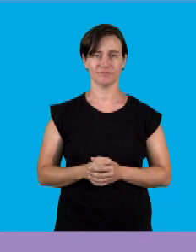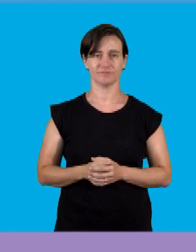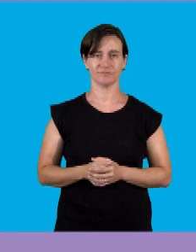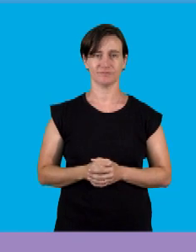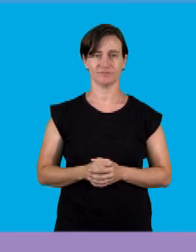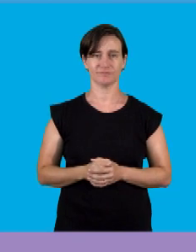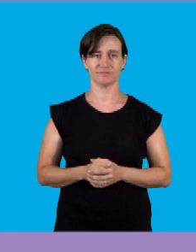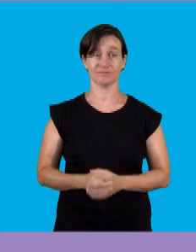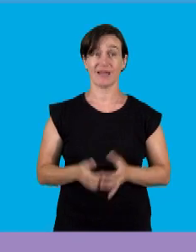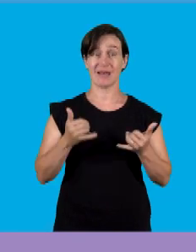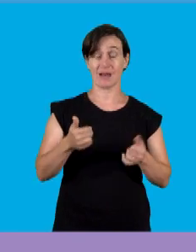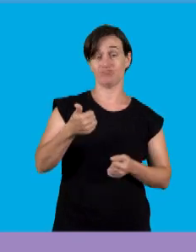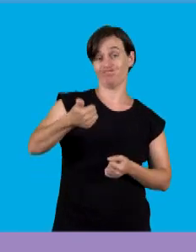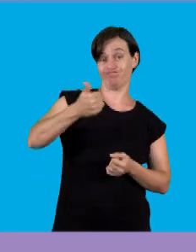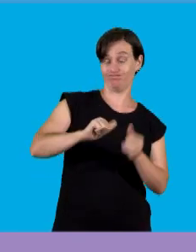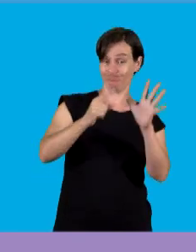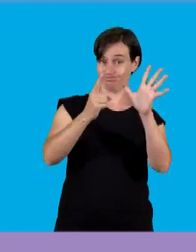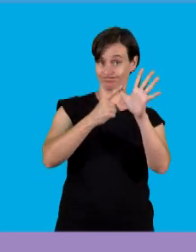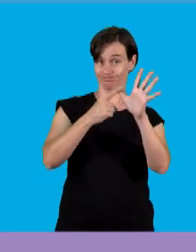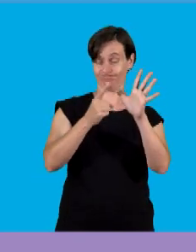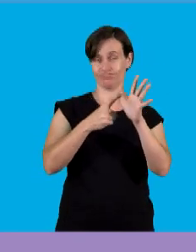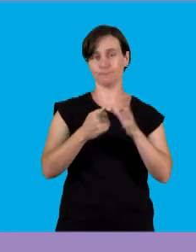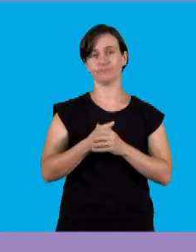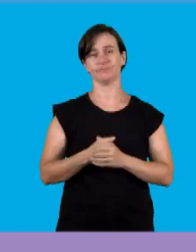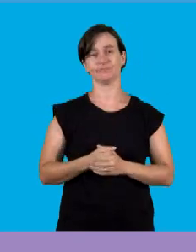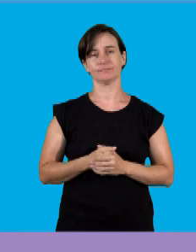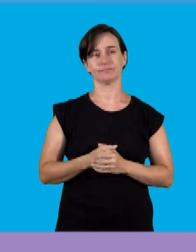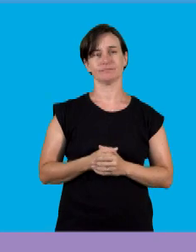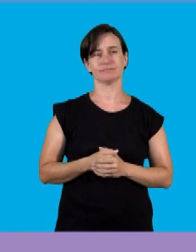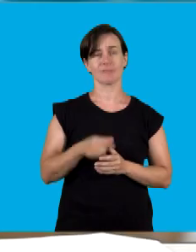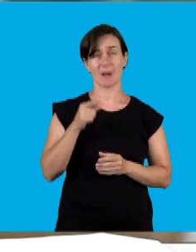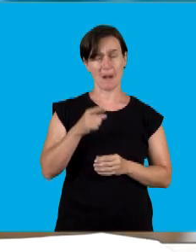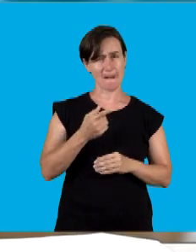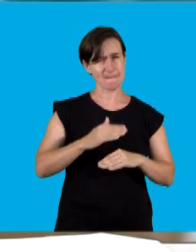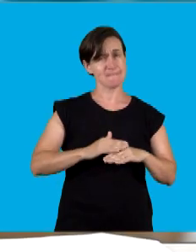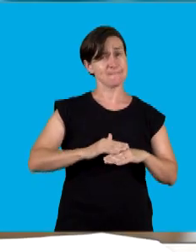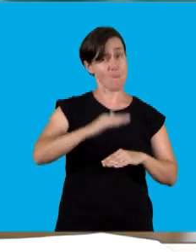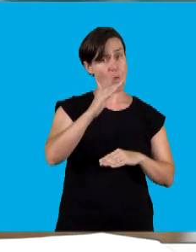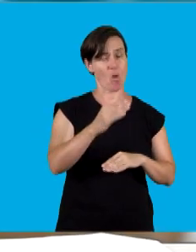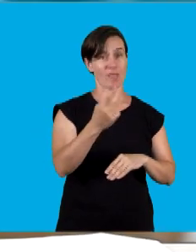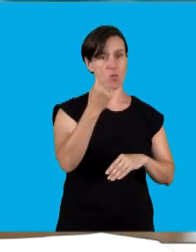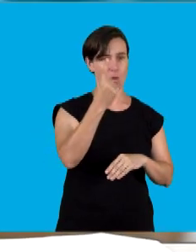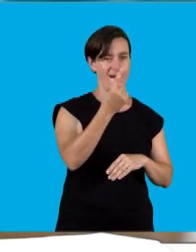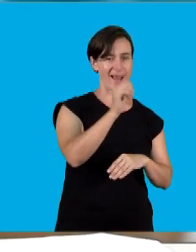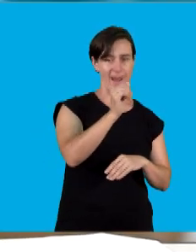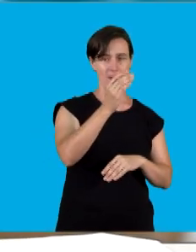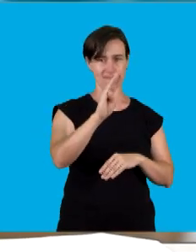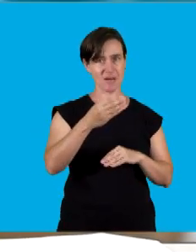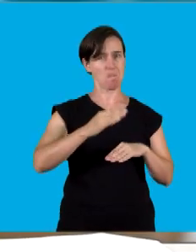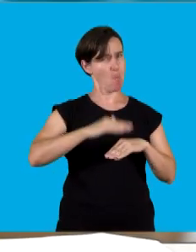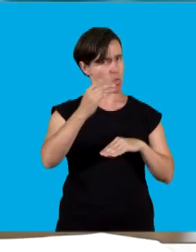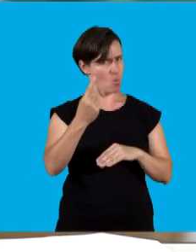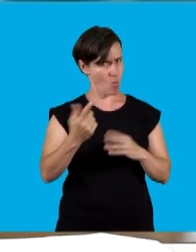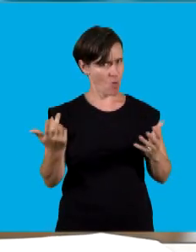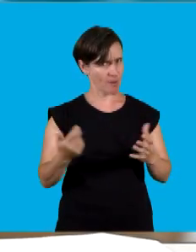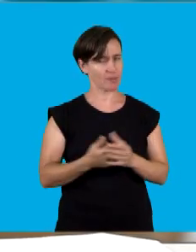Now, looking at the next example, number 5 here has more than one variable there. So we are going